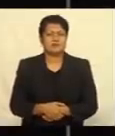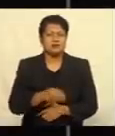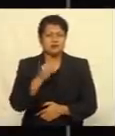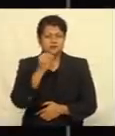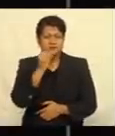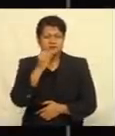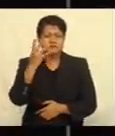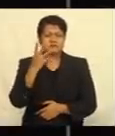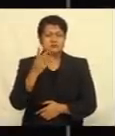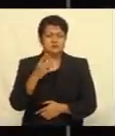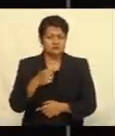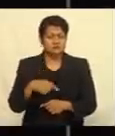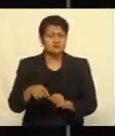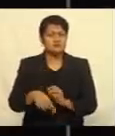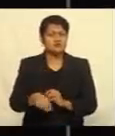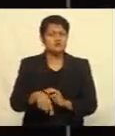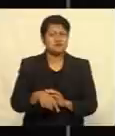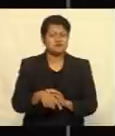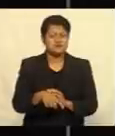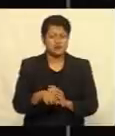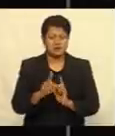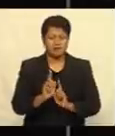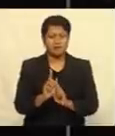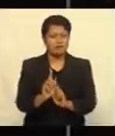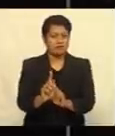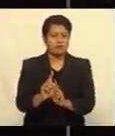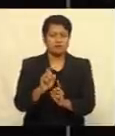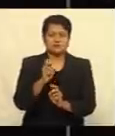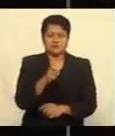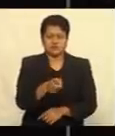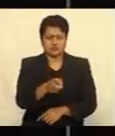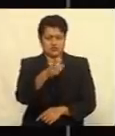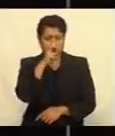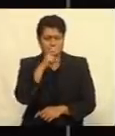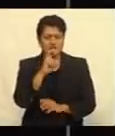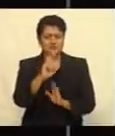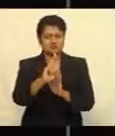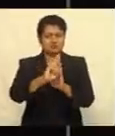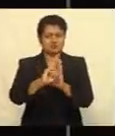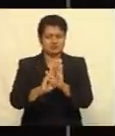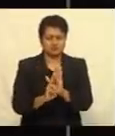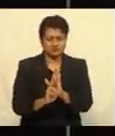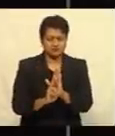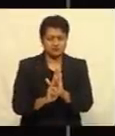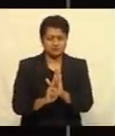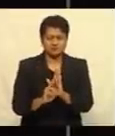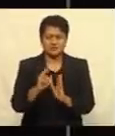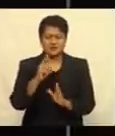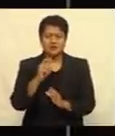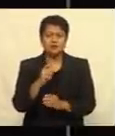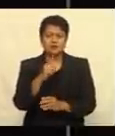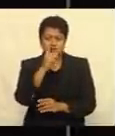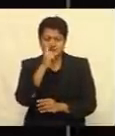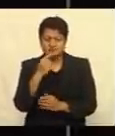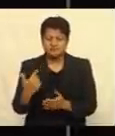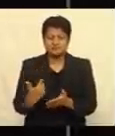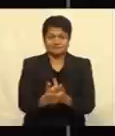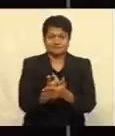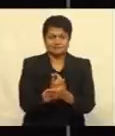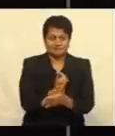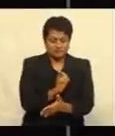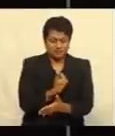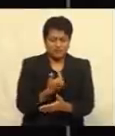in the capital city are following strict guidelines to control the crowds of shoppers entering their premises. Shoppers are required to log